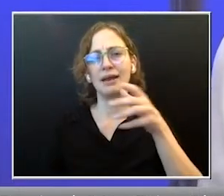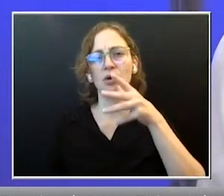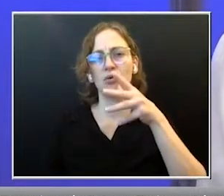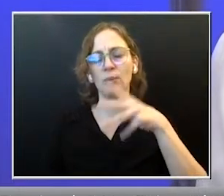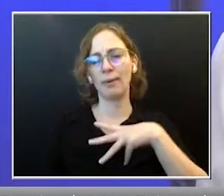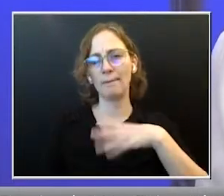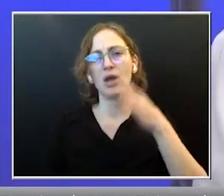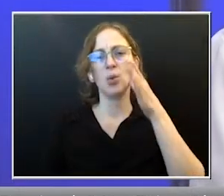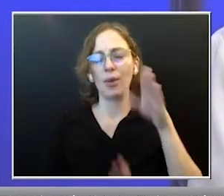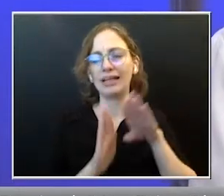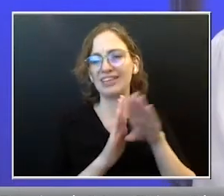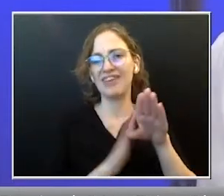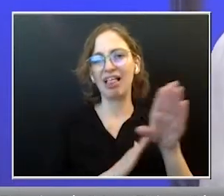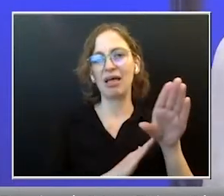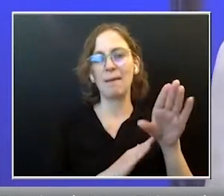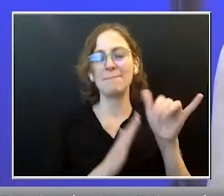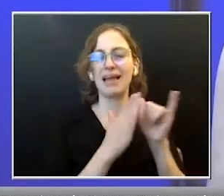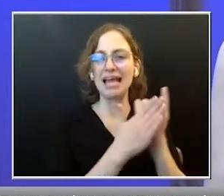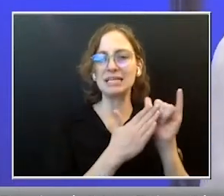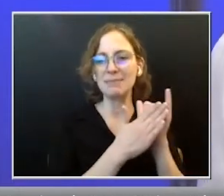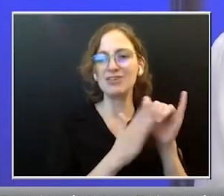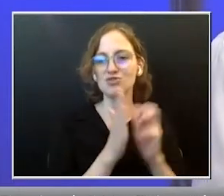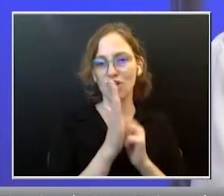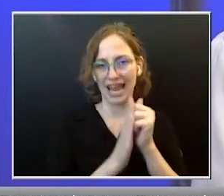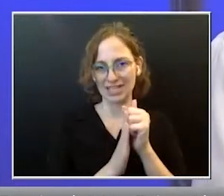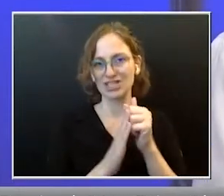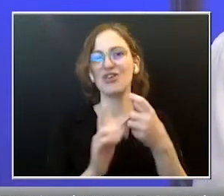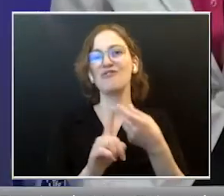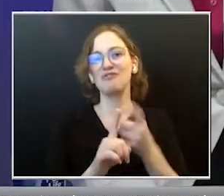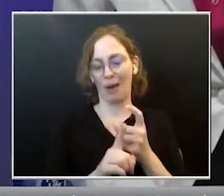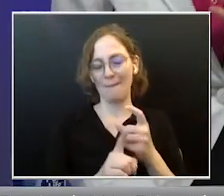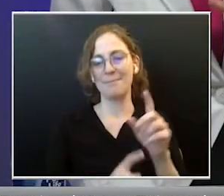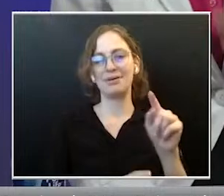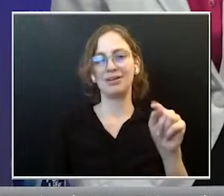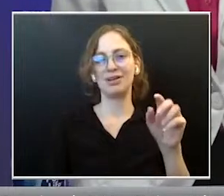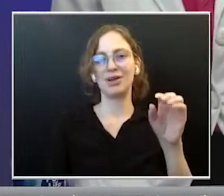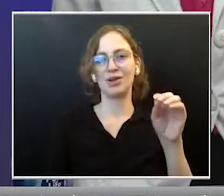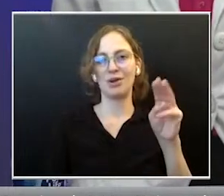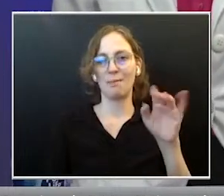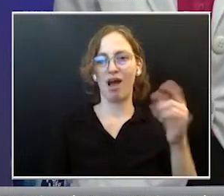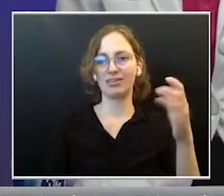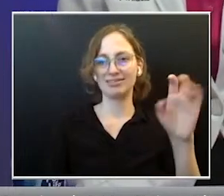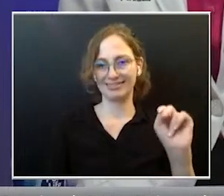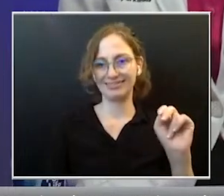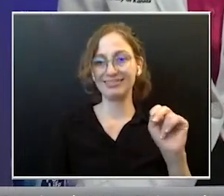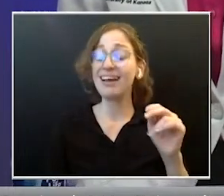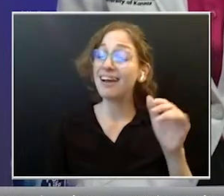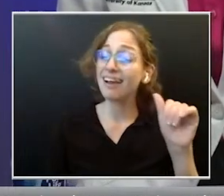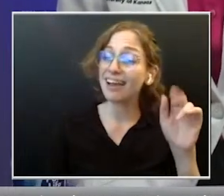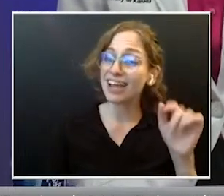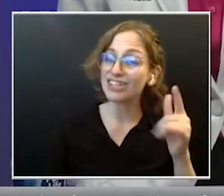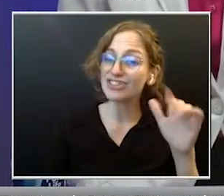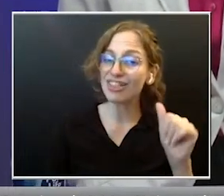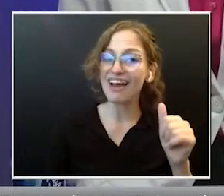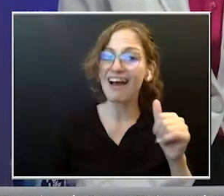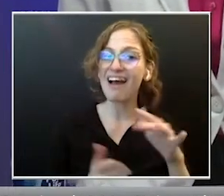tamoxifen, which is the drug that Angela took for 10 years. It's a pill. It's an anti-hormone